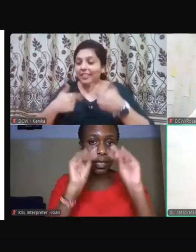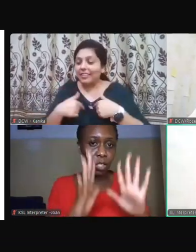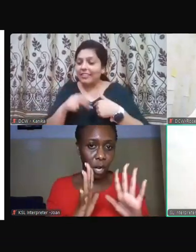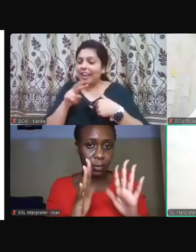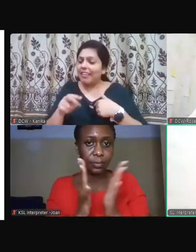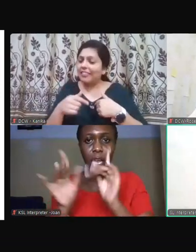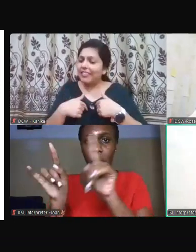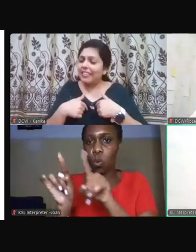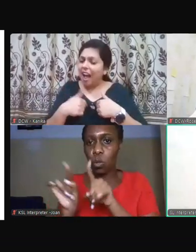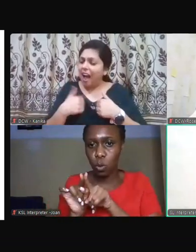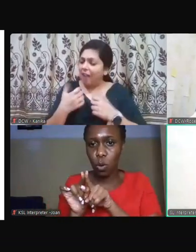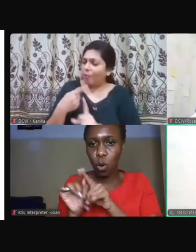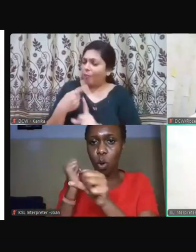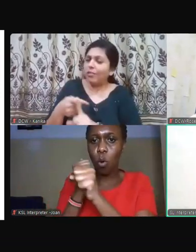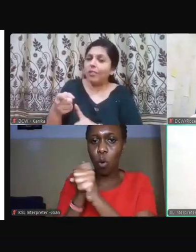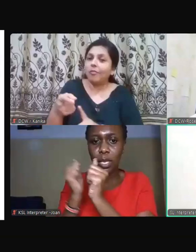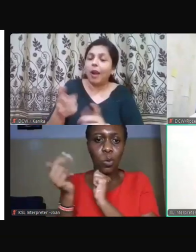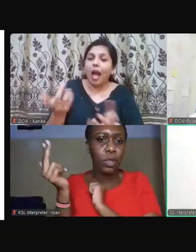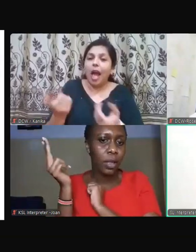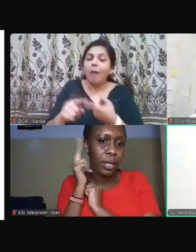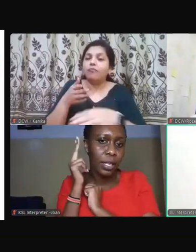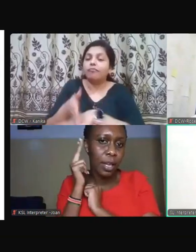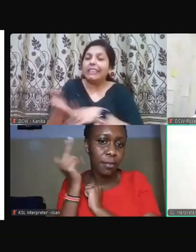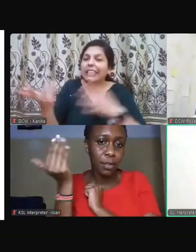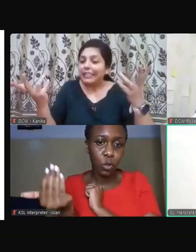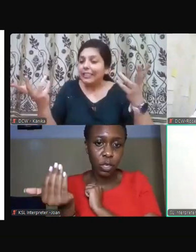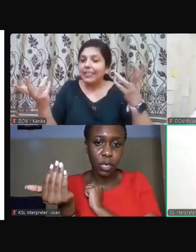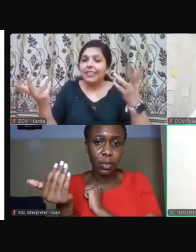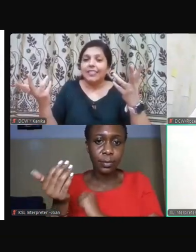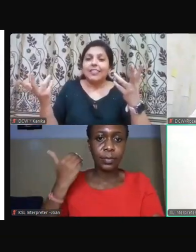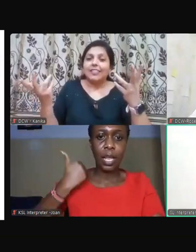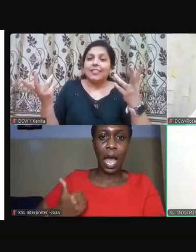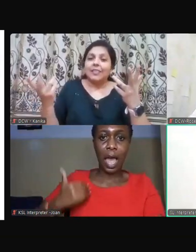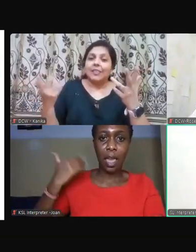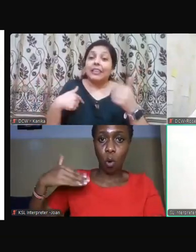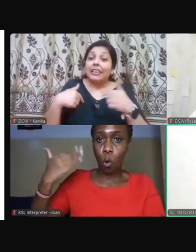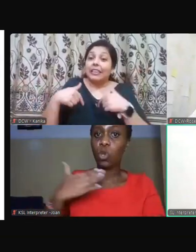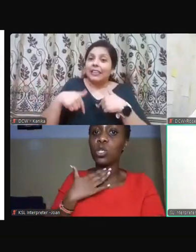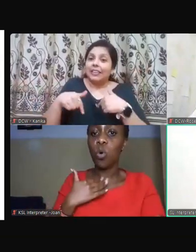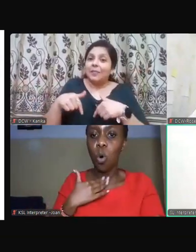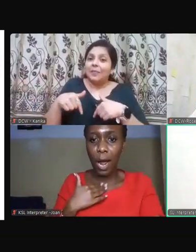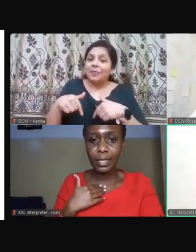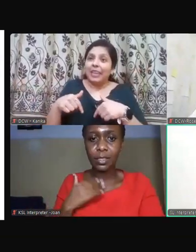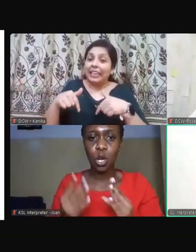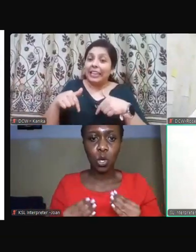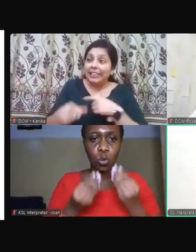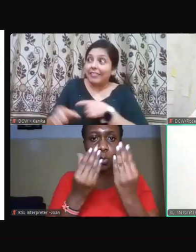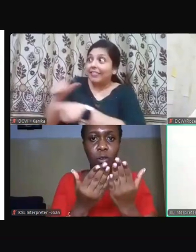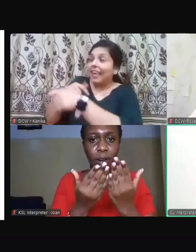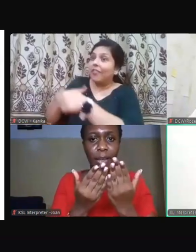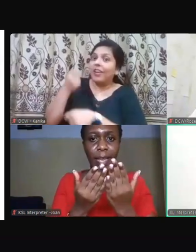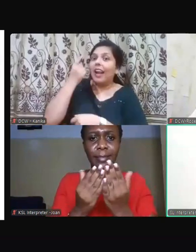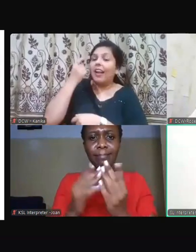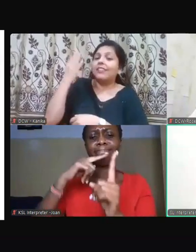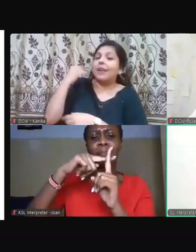and working with deaf children, I always want to be, provide a very positive environment for